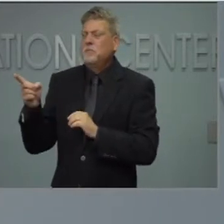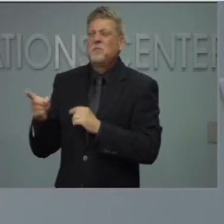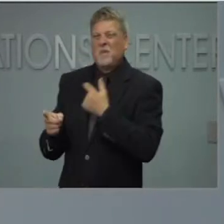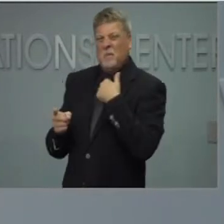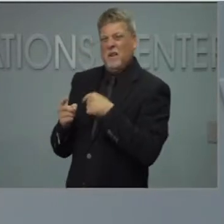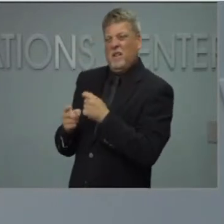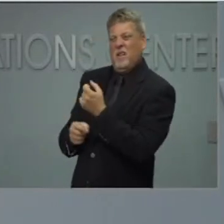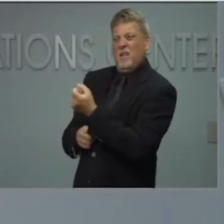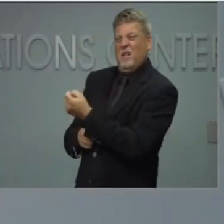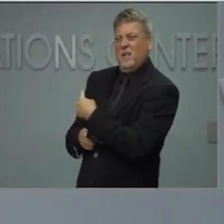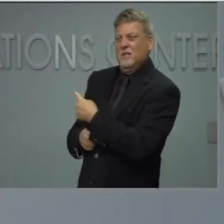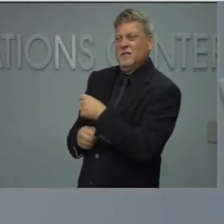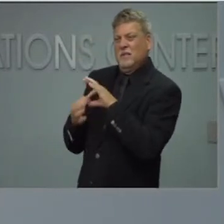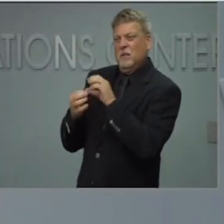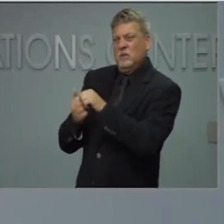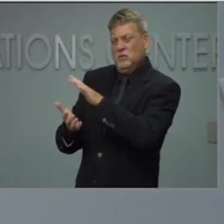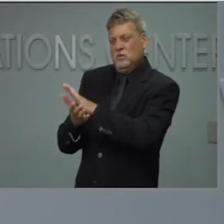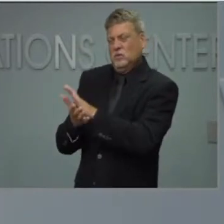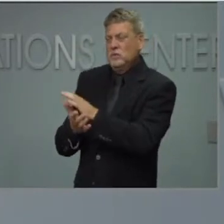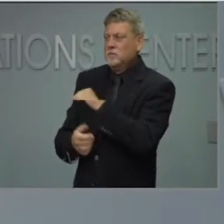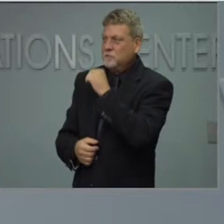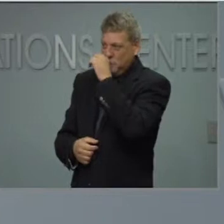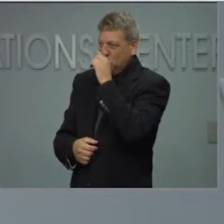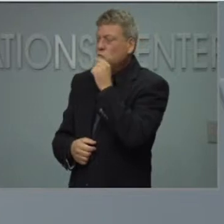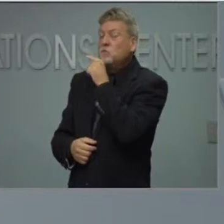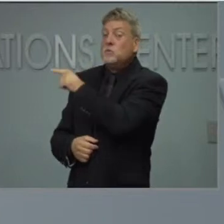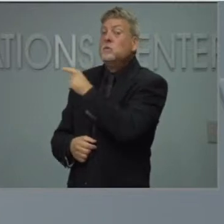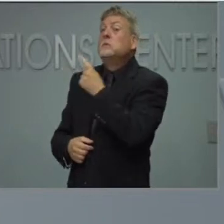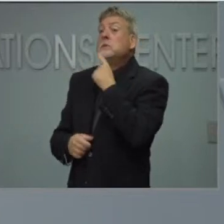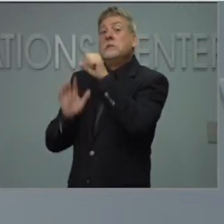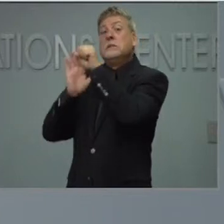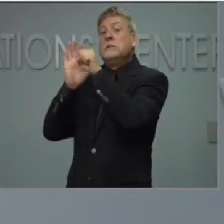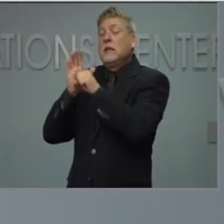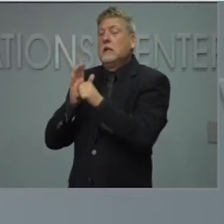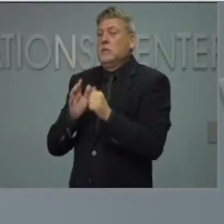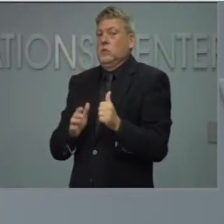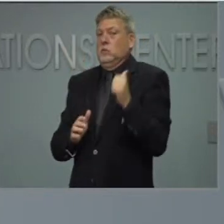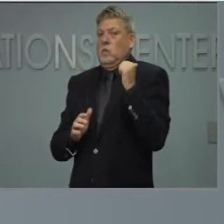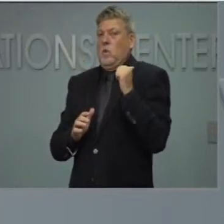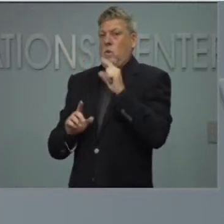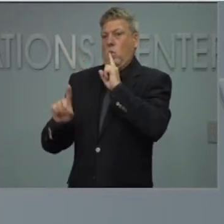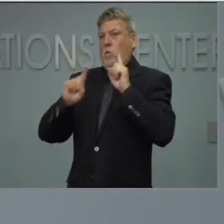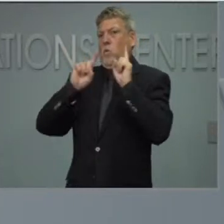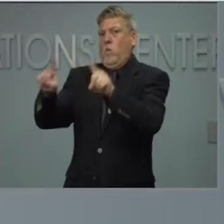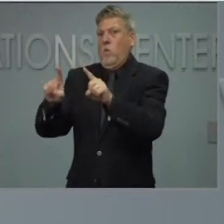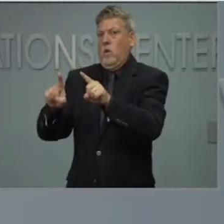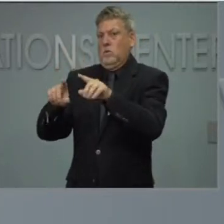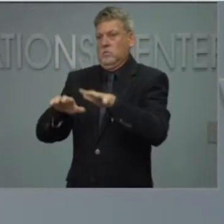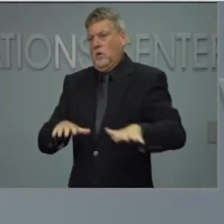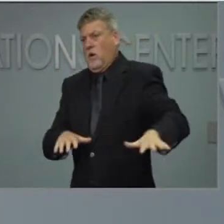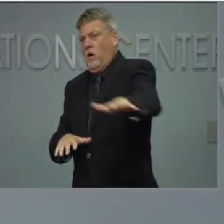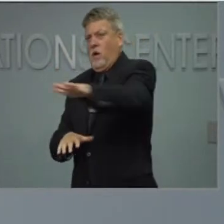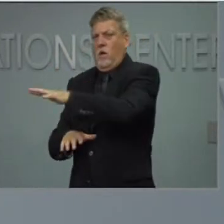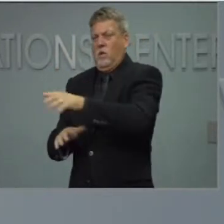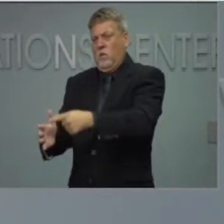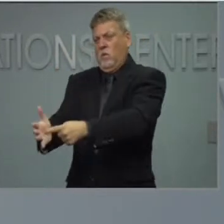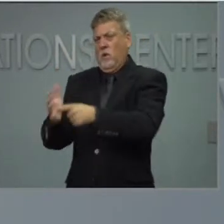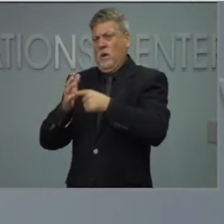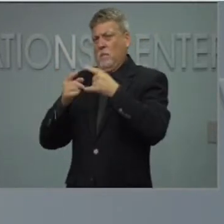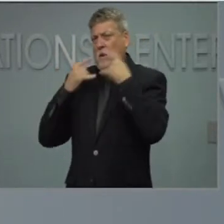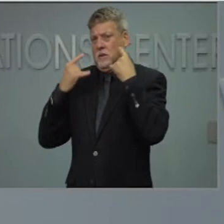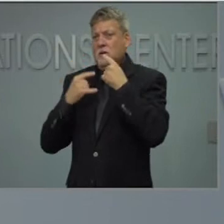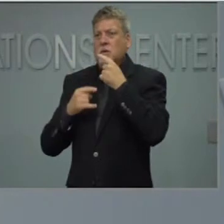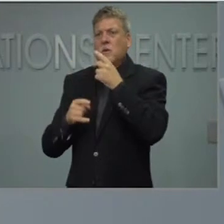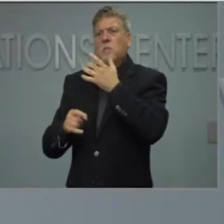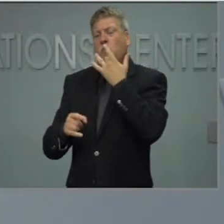one reason for not having a mandate for schools is because you want to give local control and you believe that the vaccines are out there. But the